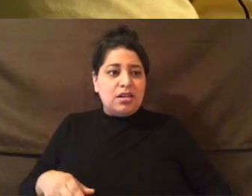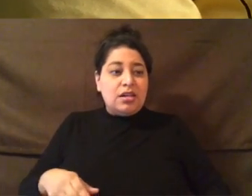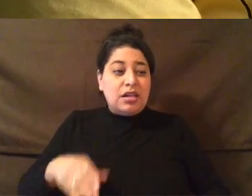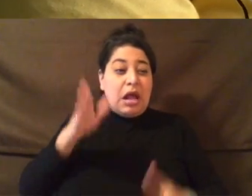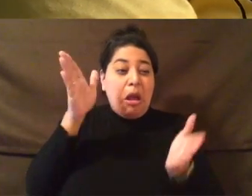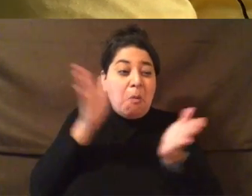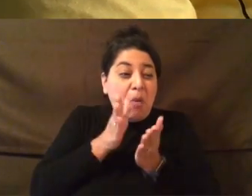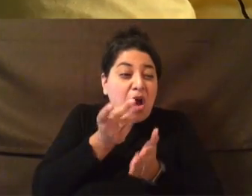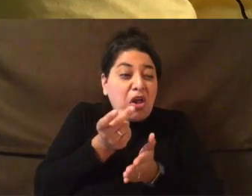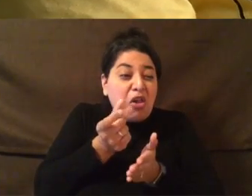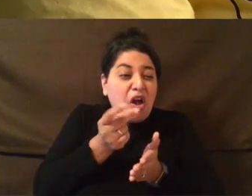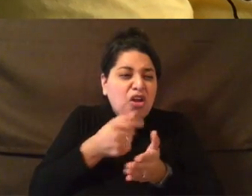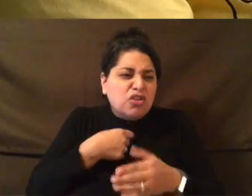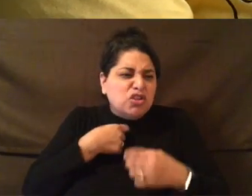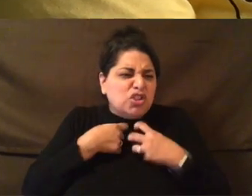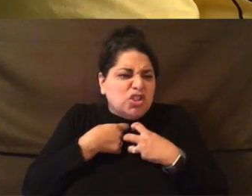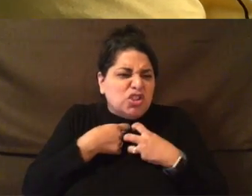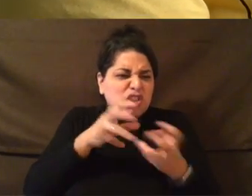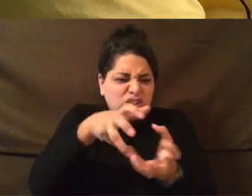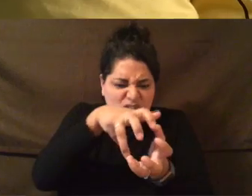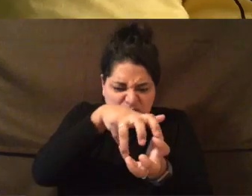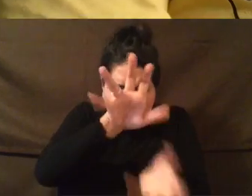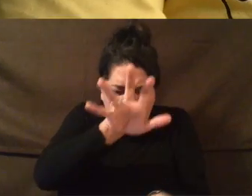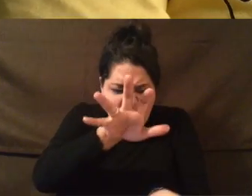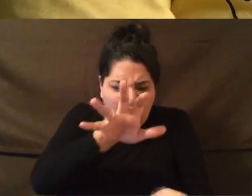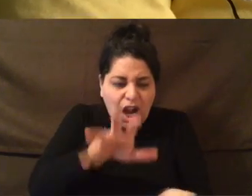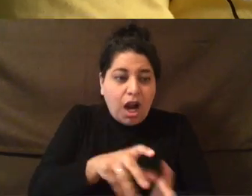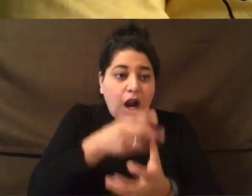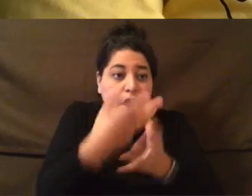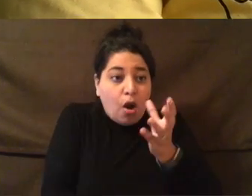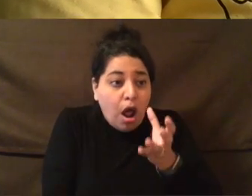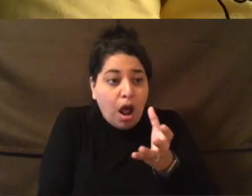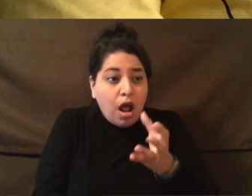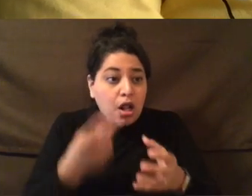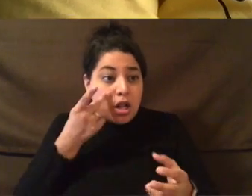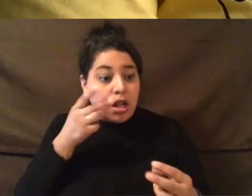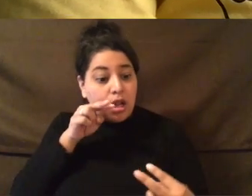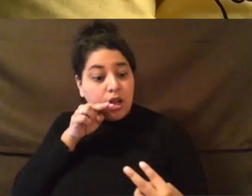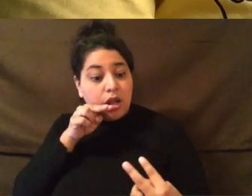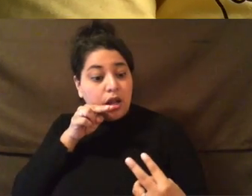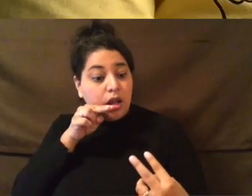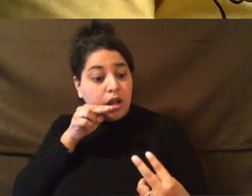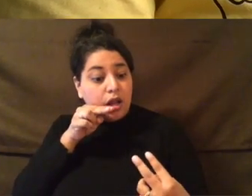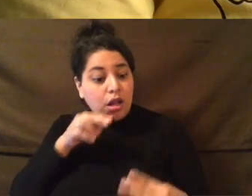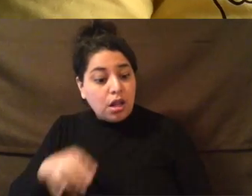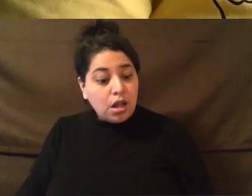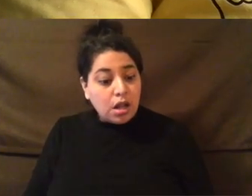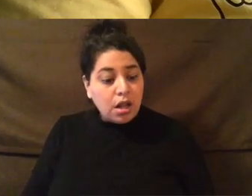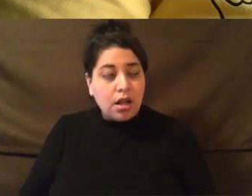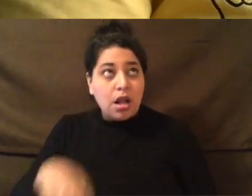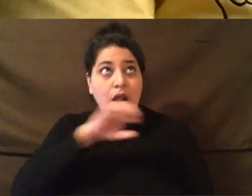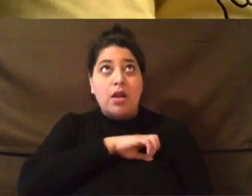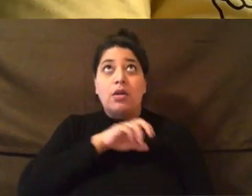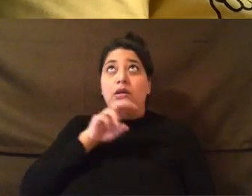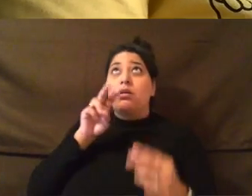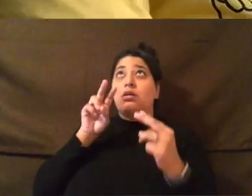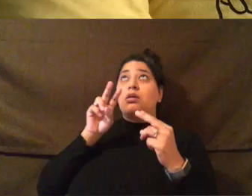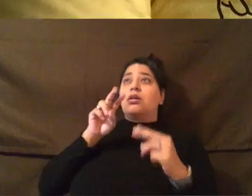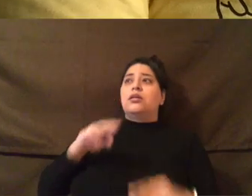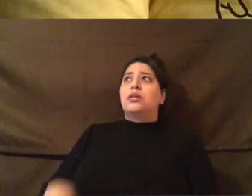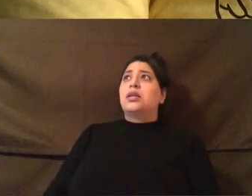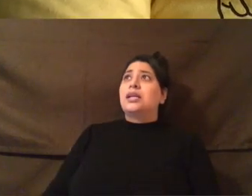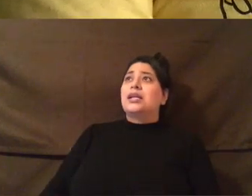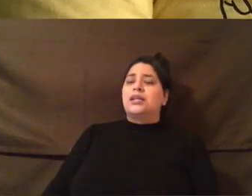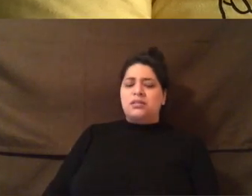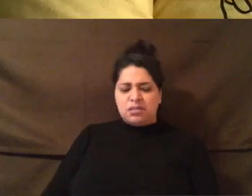of ferocity. The little dog growled deep in his throat and then dropped Edward again, looked him in the eye. Edward stared